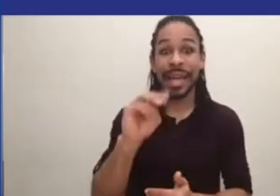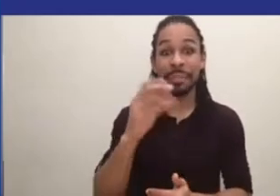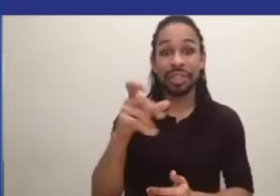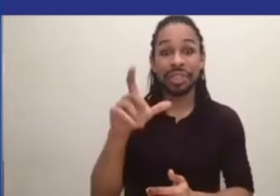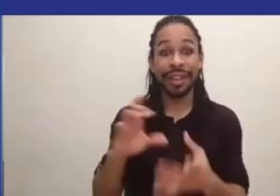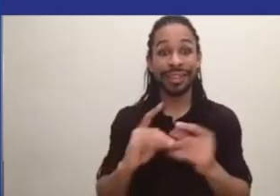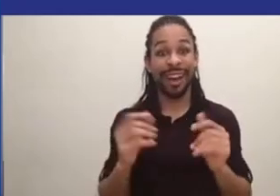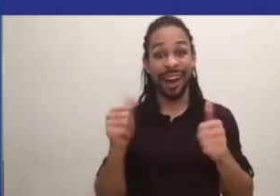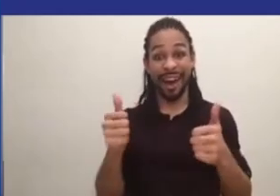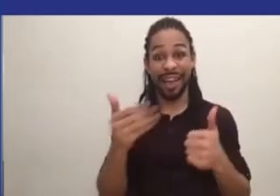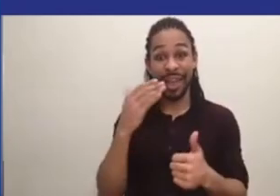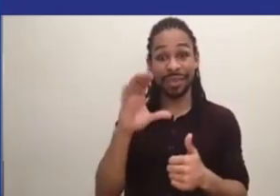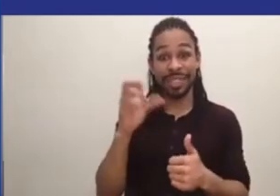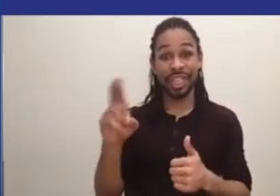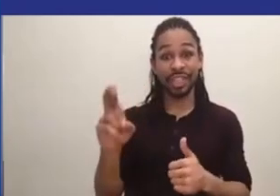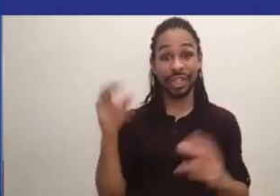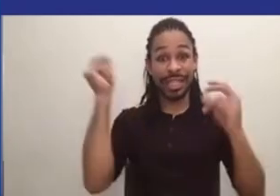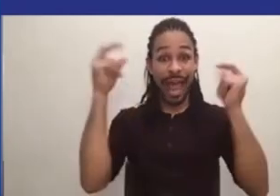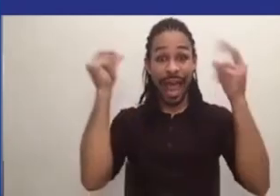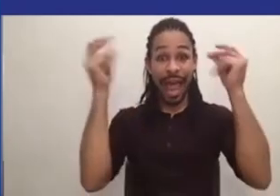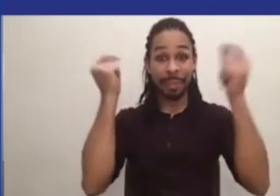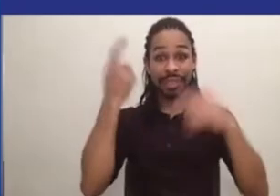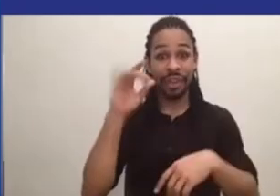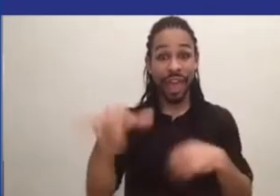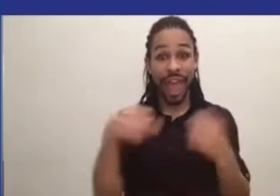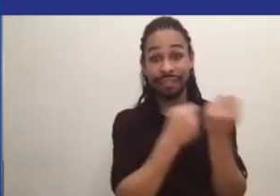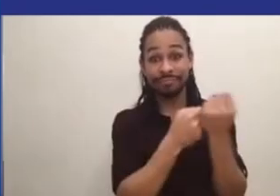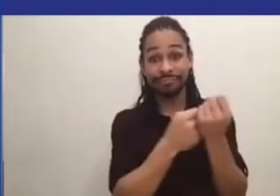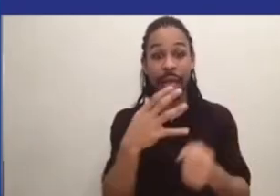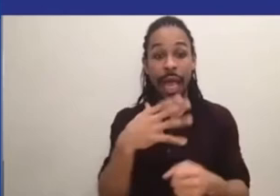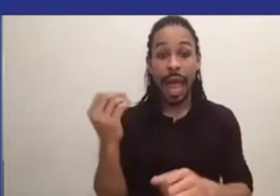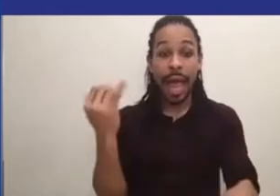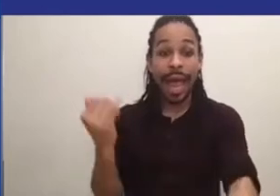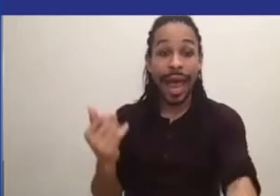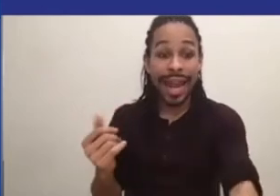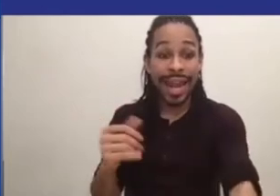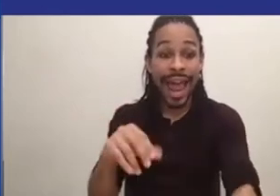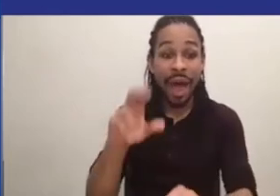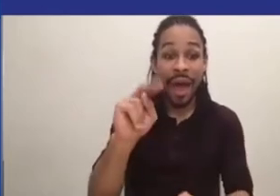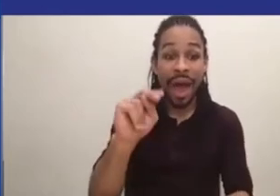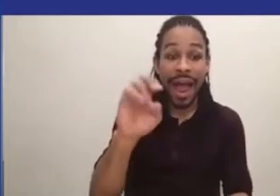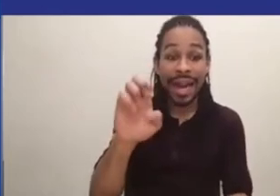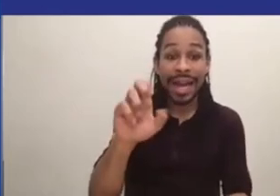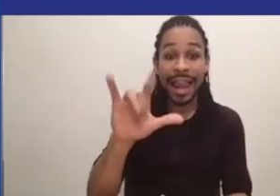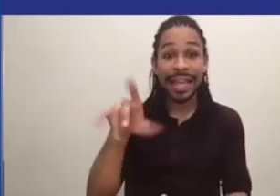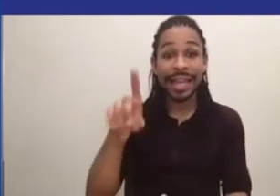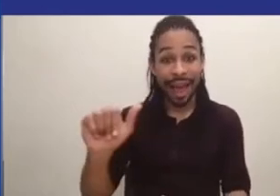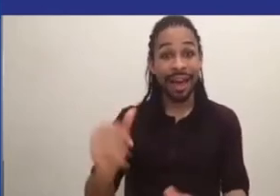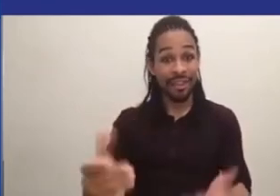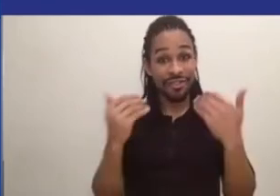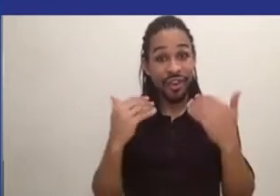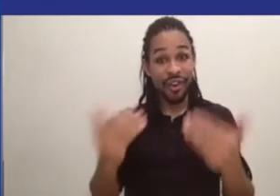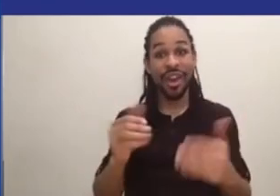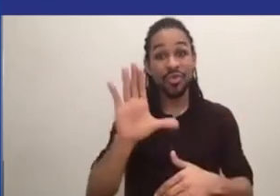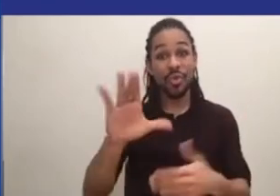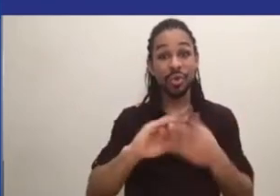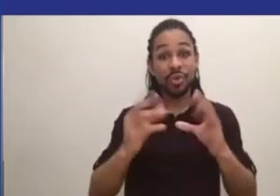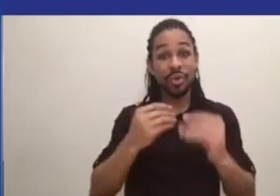goodness. And Nelida, would you share us with us your story and your lineage in cultural